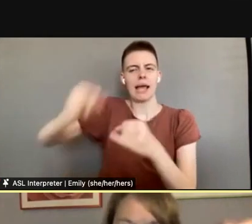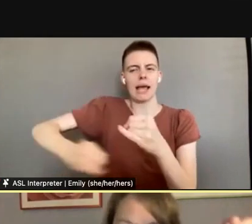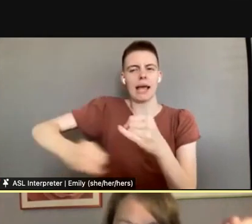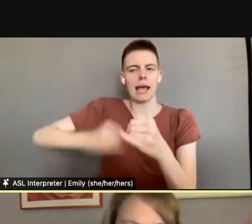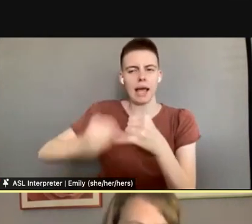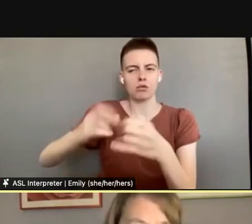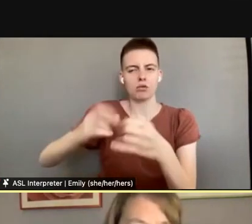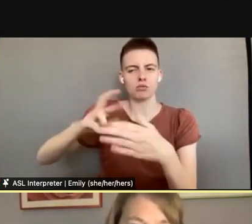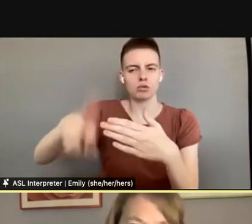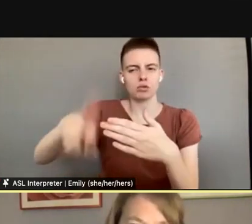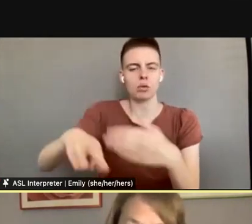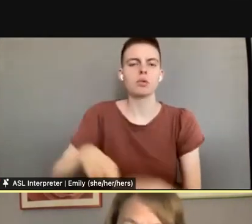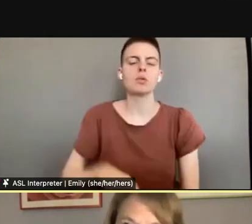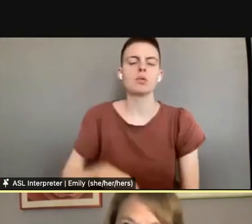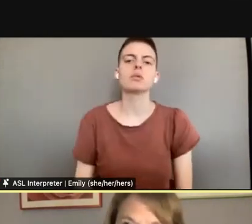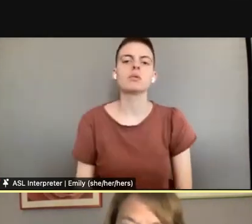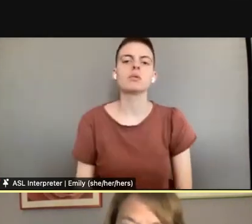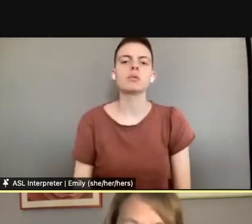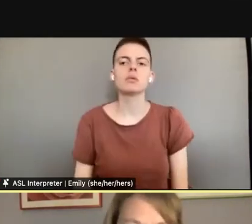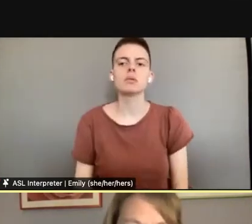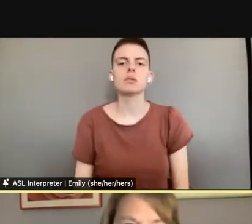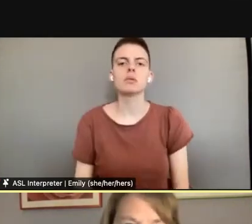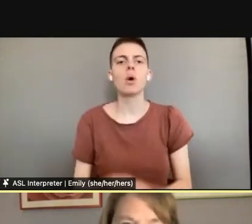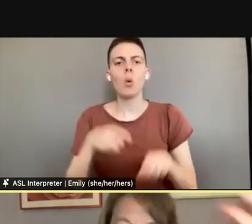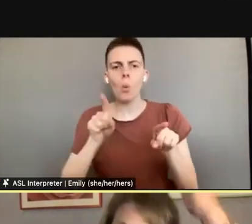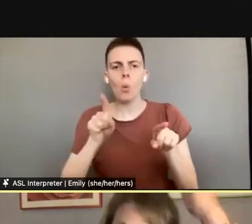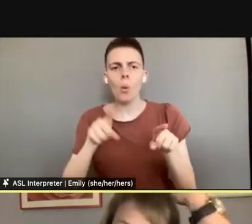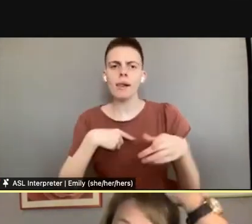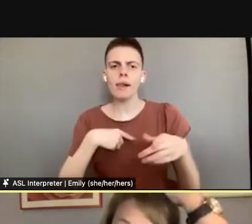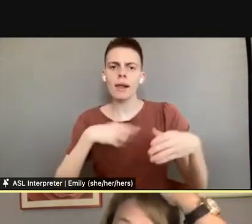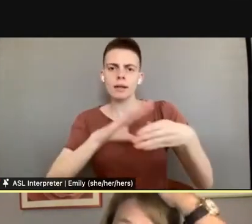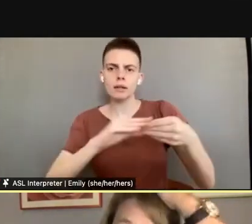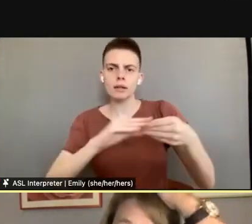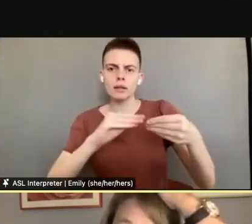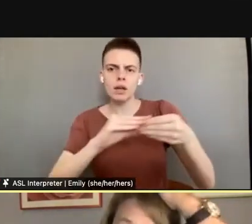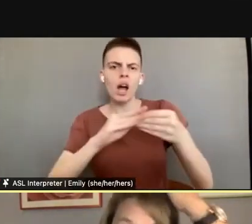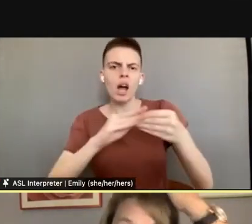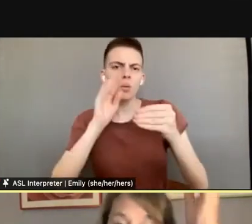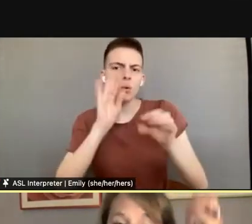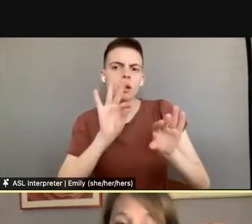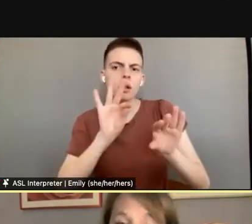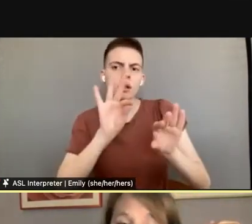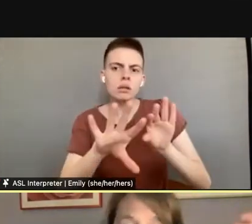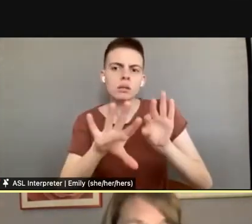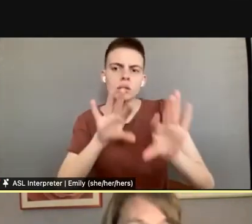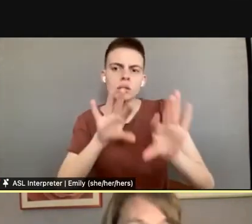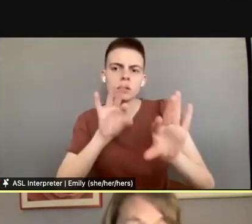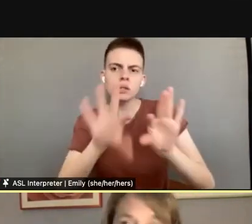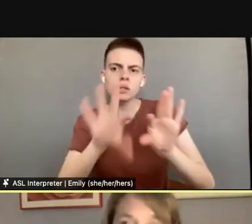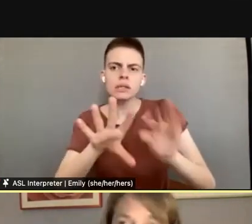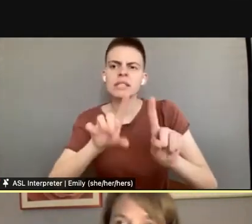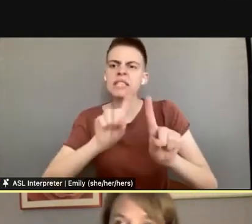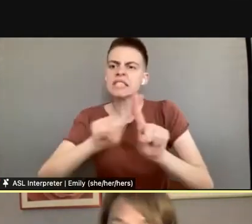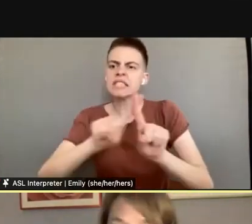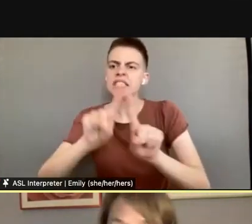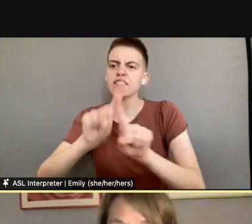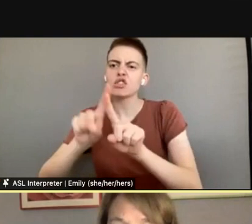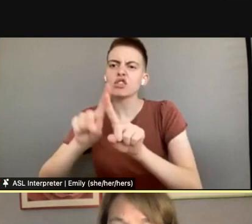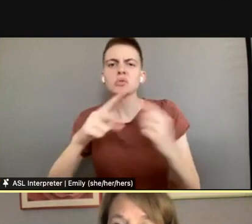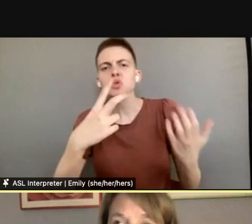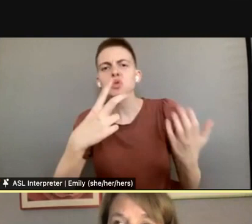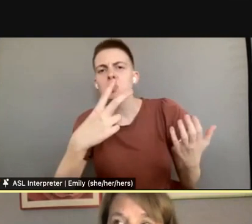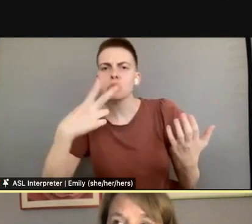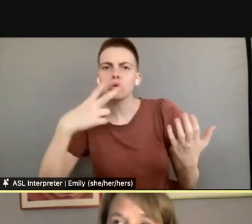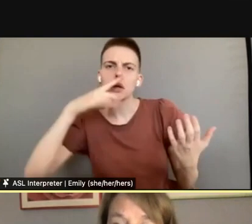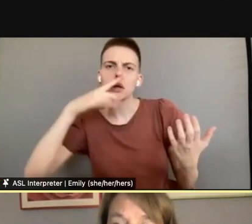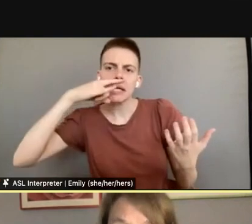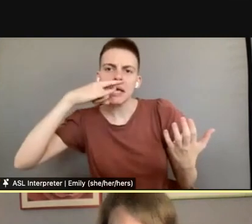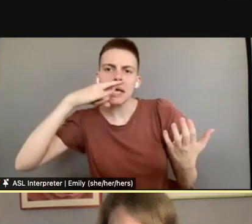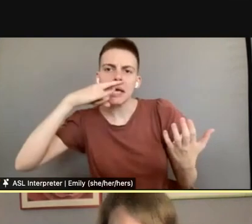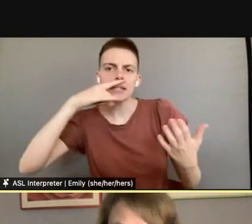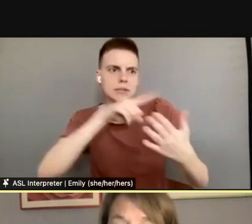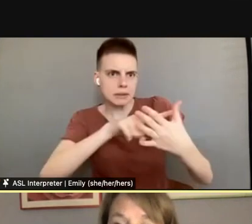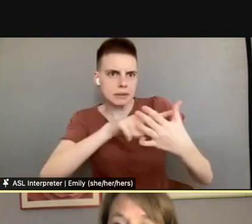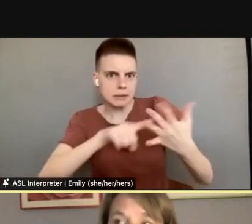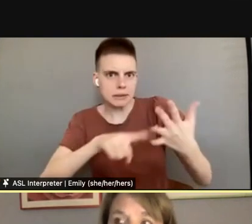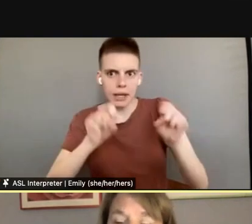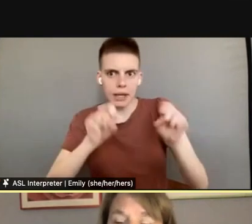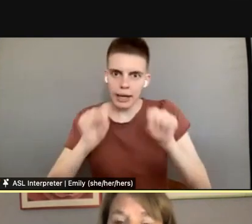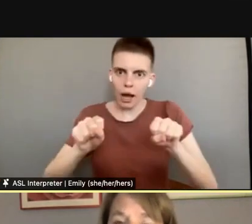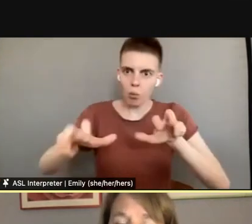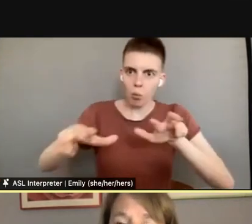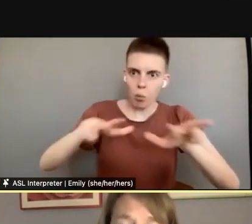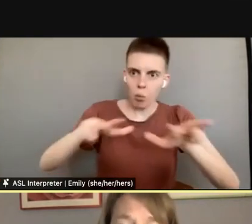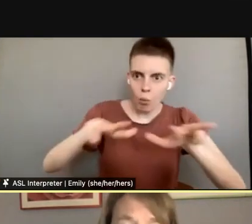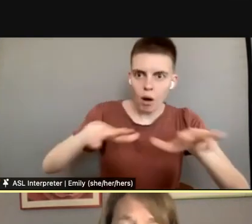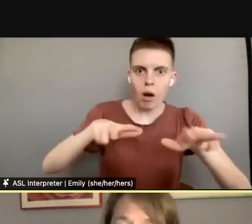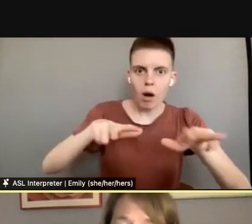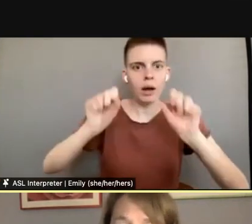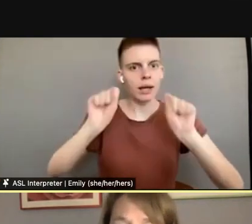see a lot of examples of a child or two or three that are able to walk and talk.